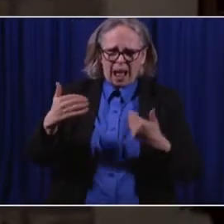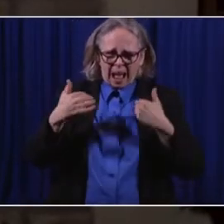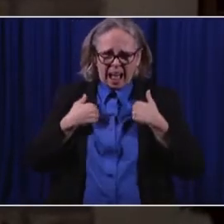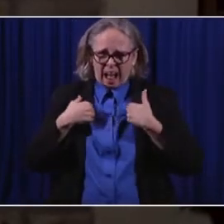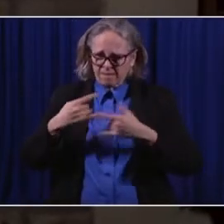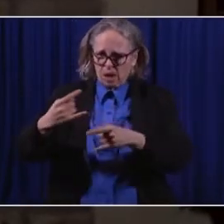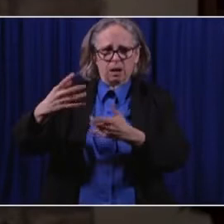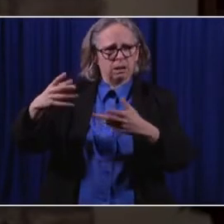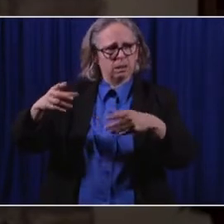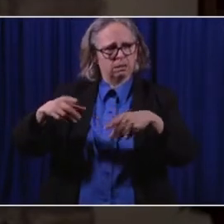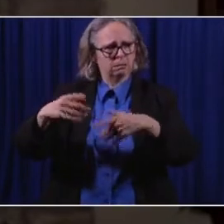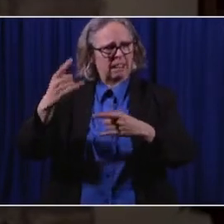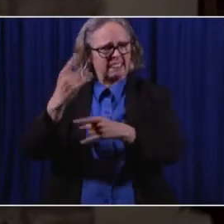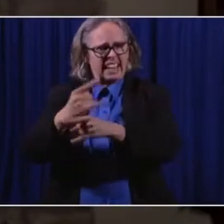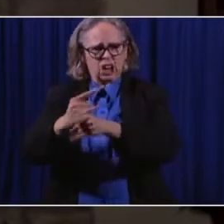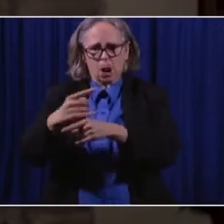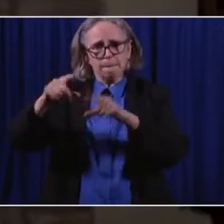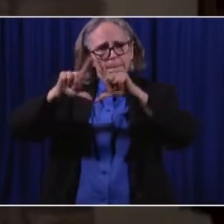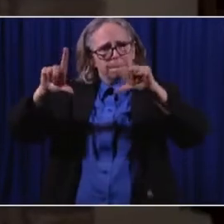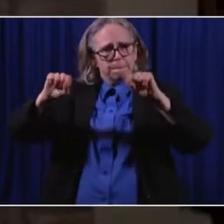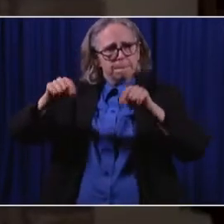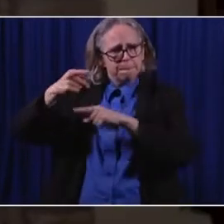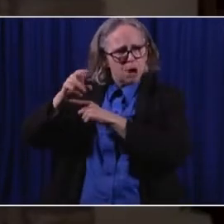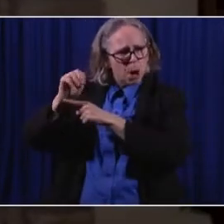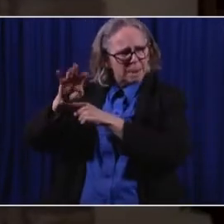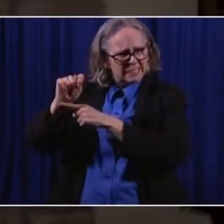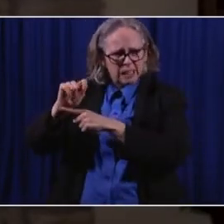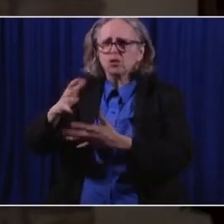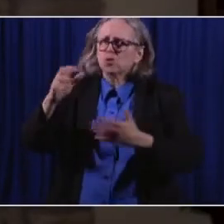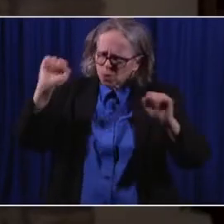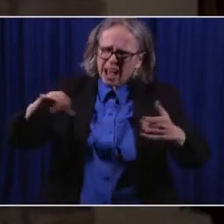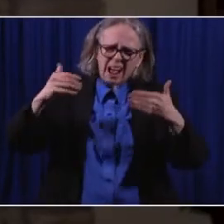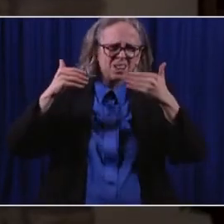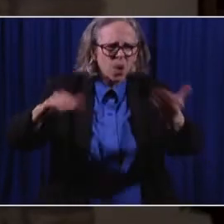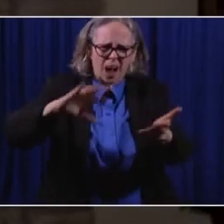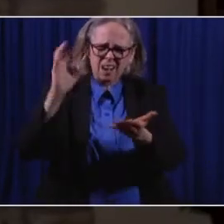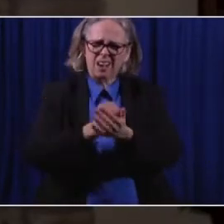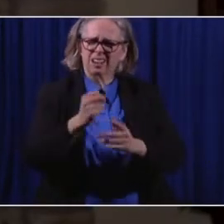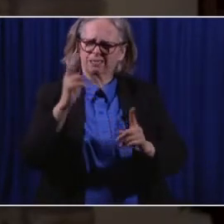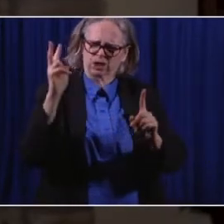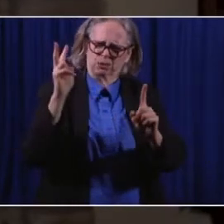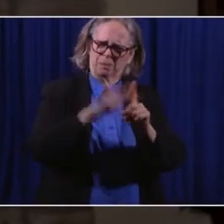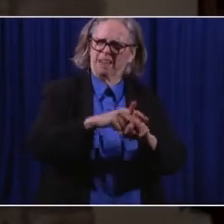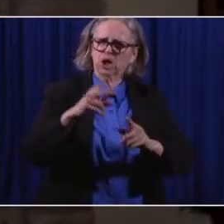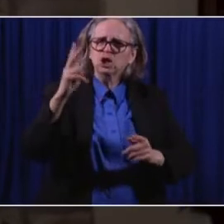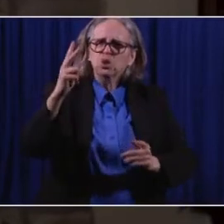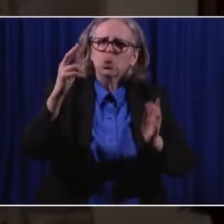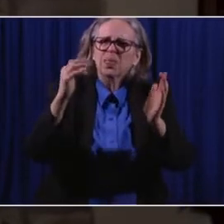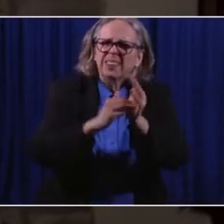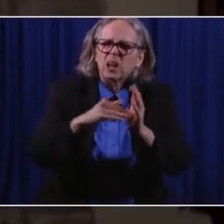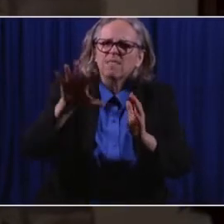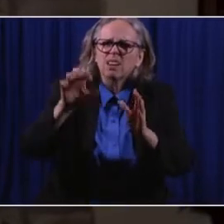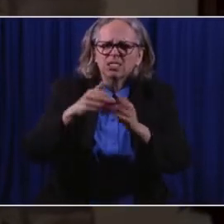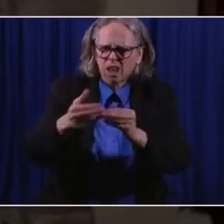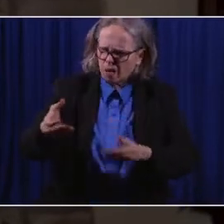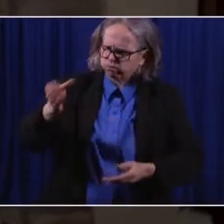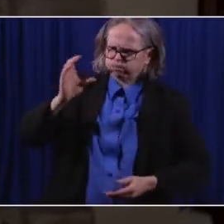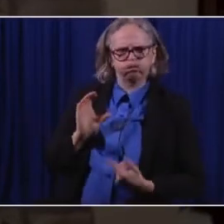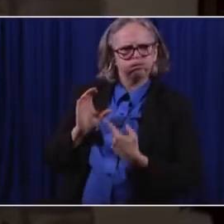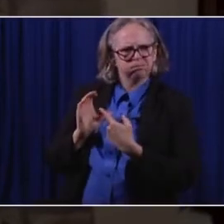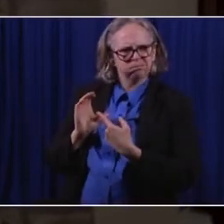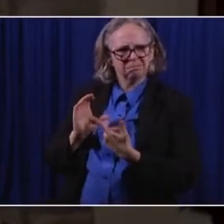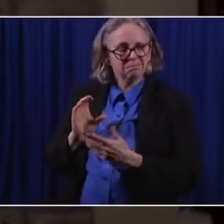2020, is eligible for $2,500 per location. Many of the eligible permit holders have multiple locations, and so they would be eligible